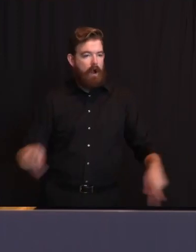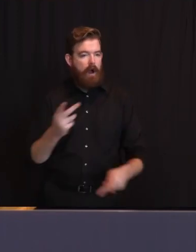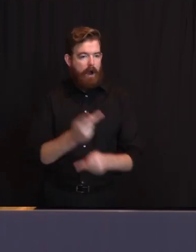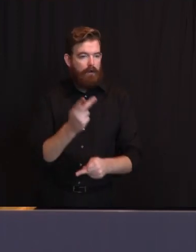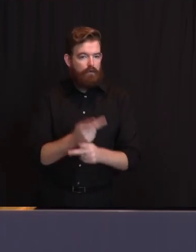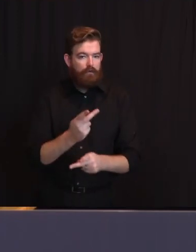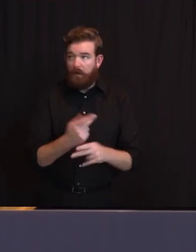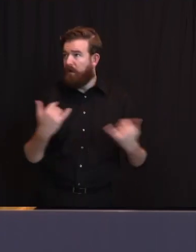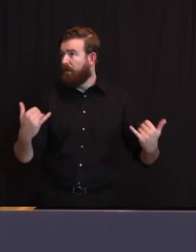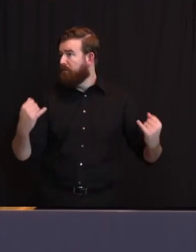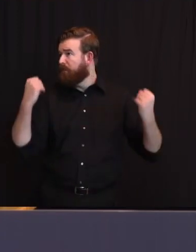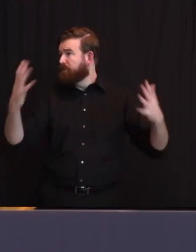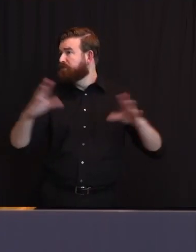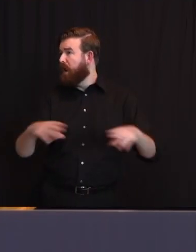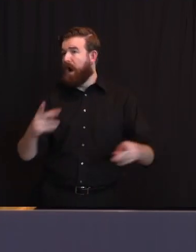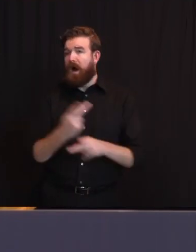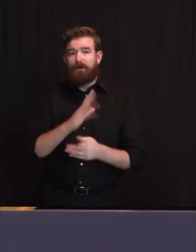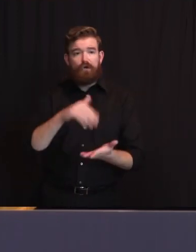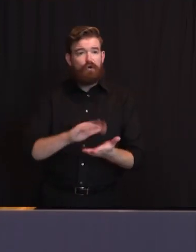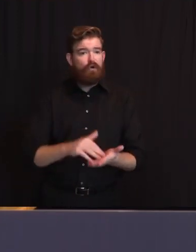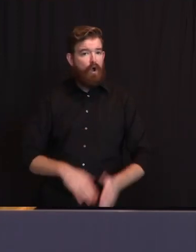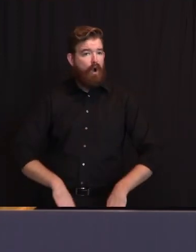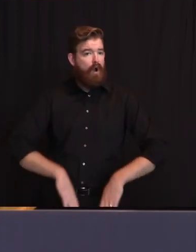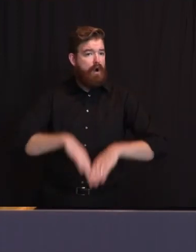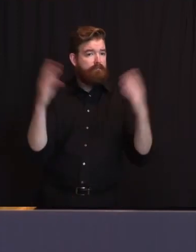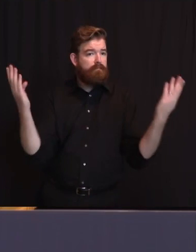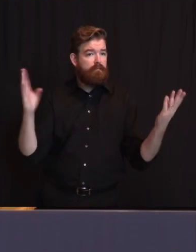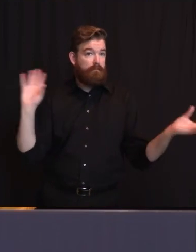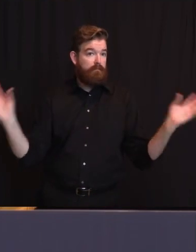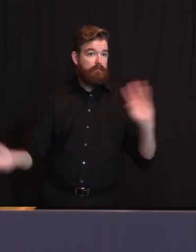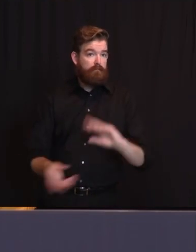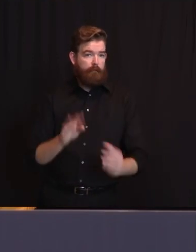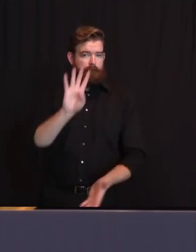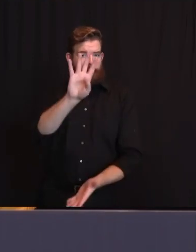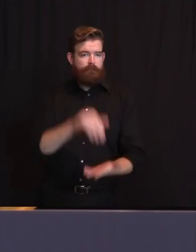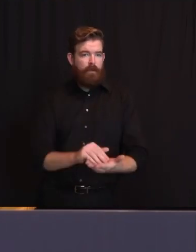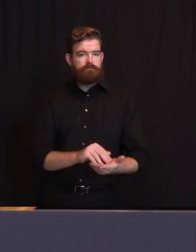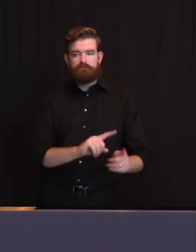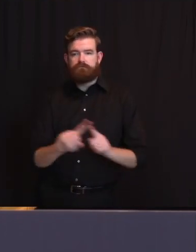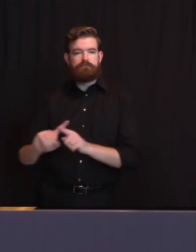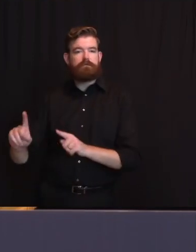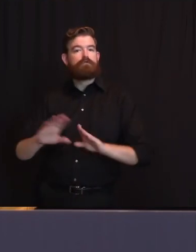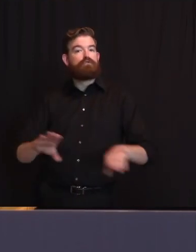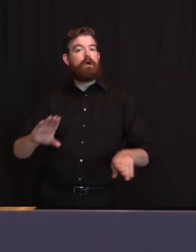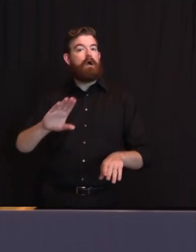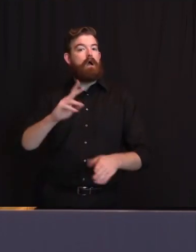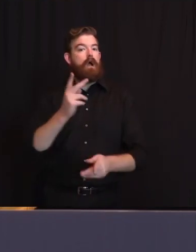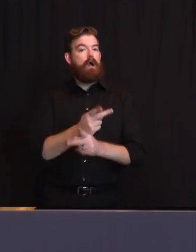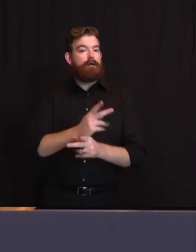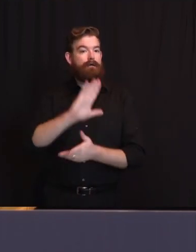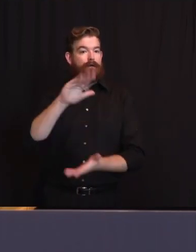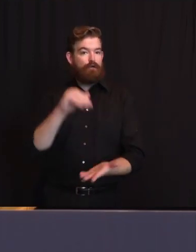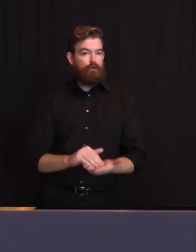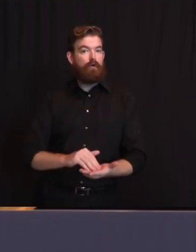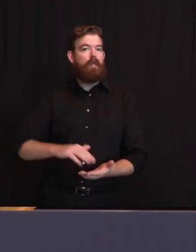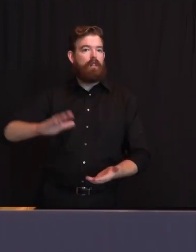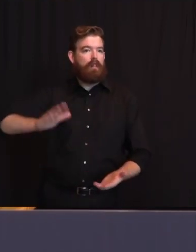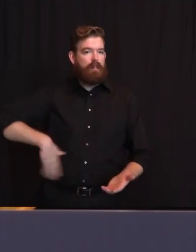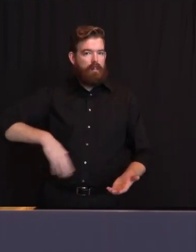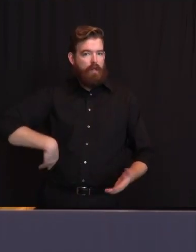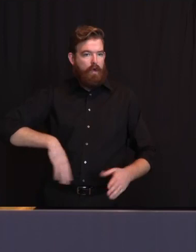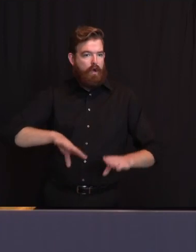I think 4,000 was the number as of a couple of weeks ago that had not reopened. And I think by the time I got to the end of the week, 1,500 of